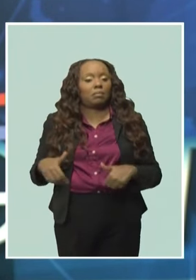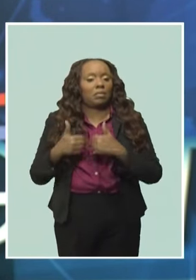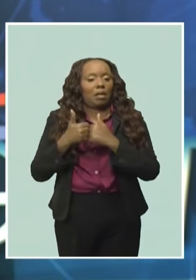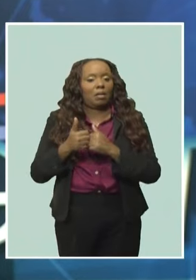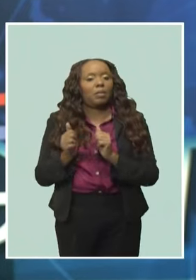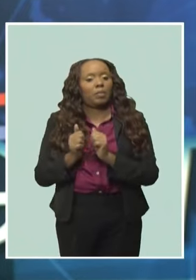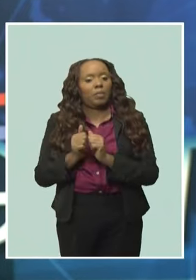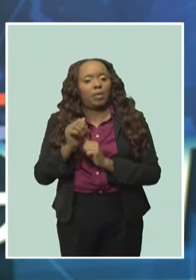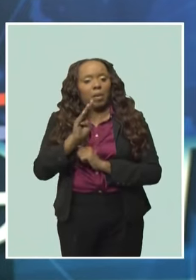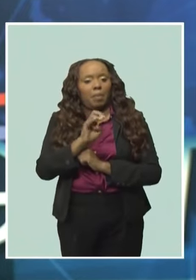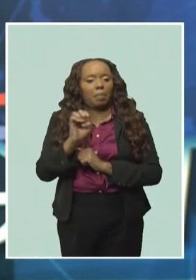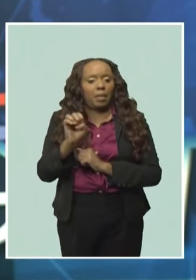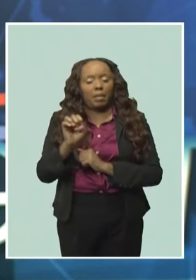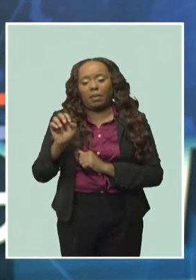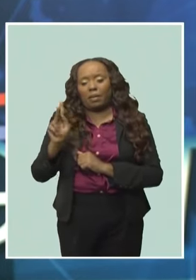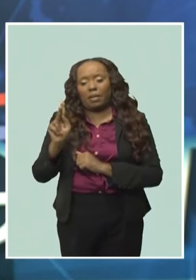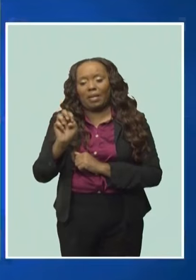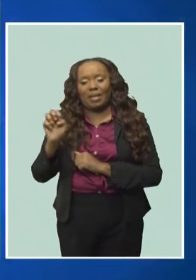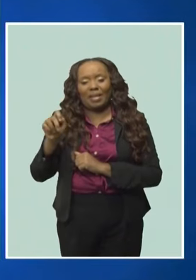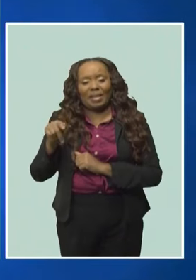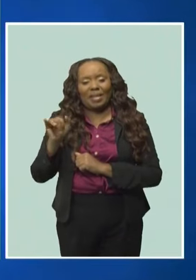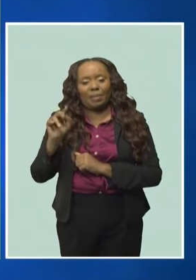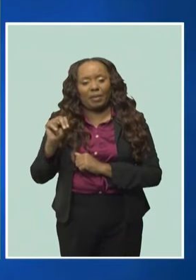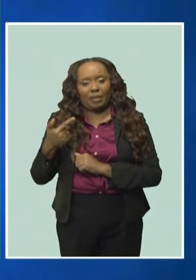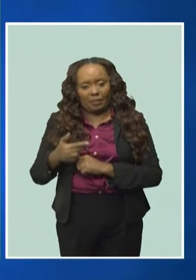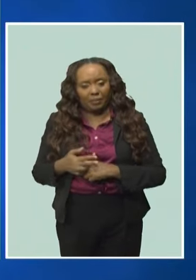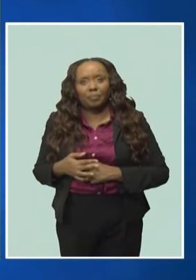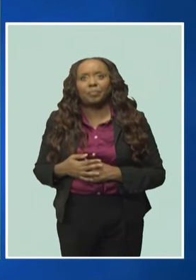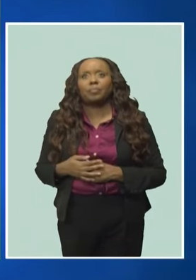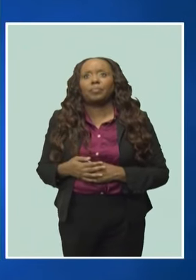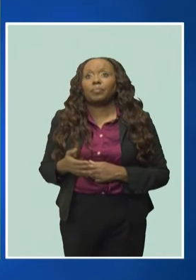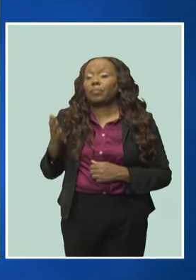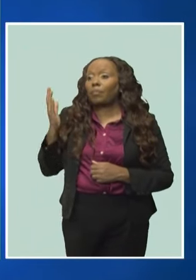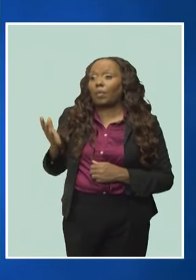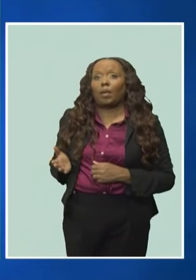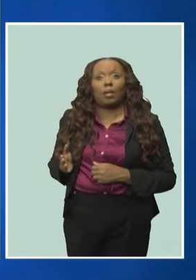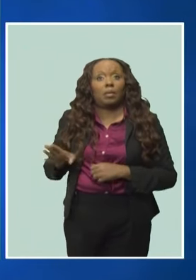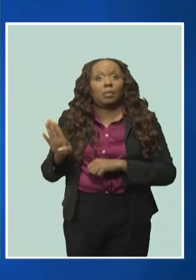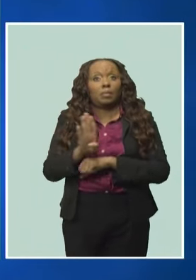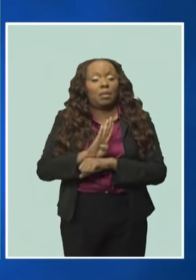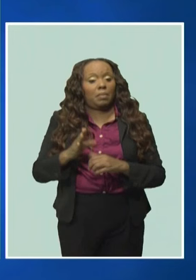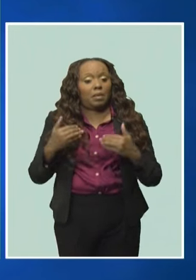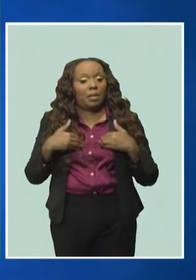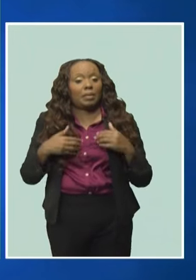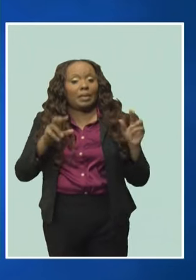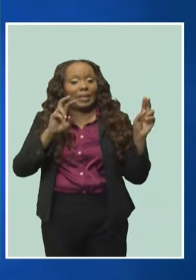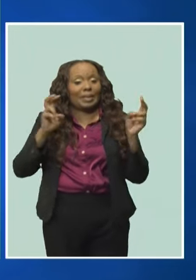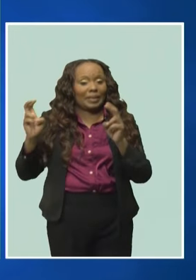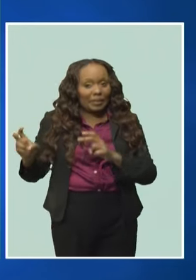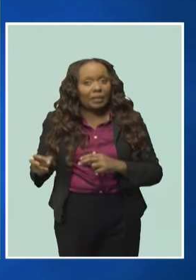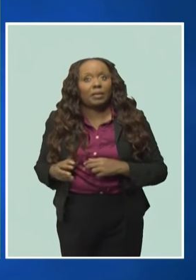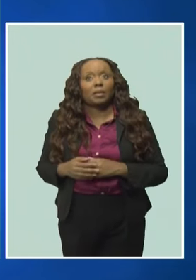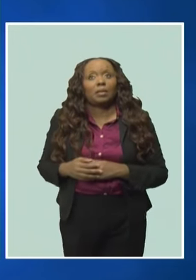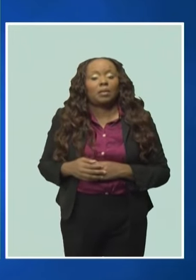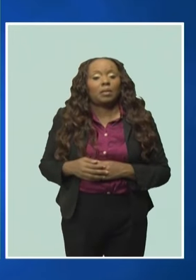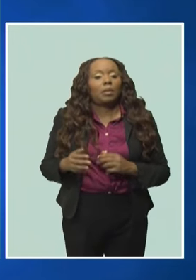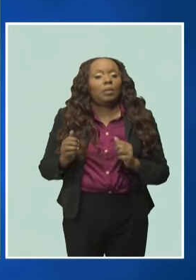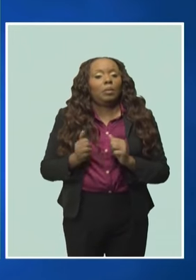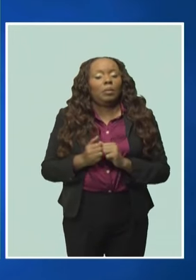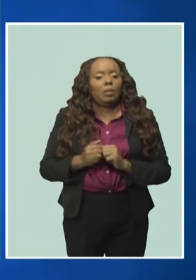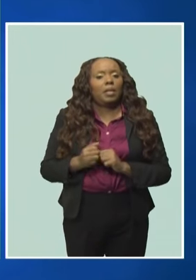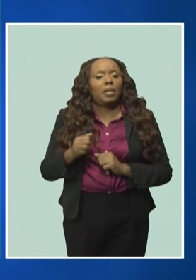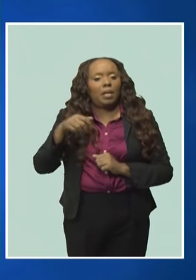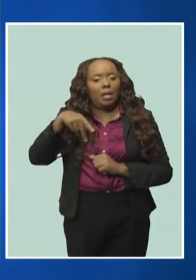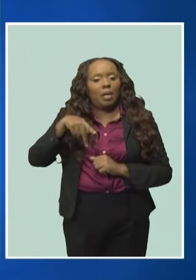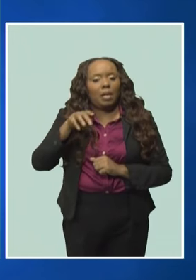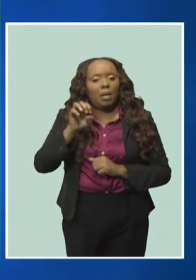to address. We do have some issues in Barbados with one called the varroa mite. That is a